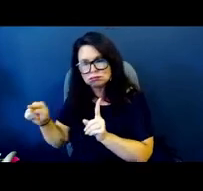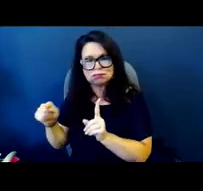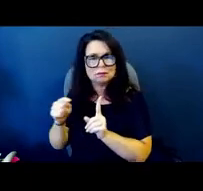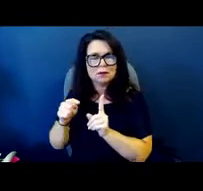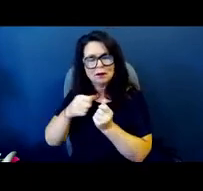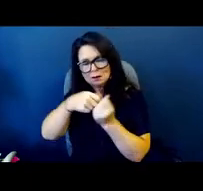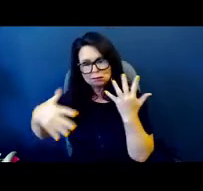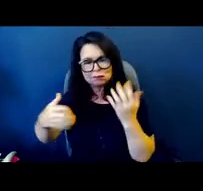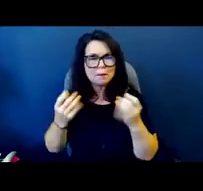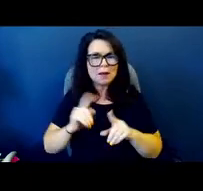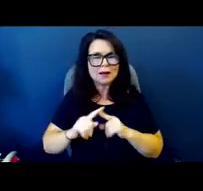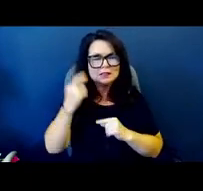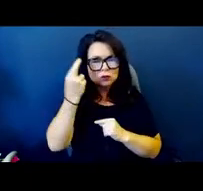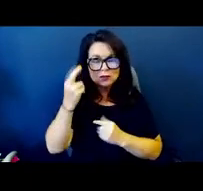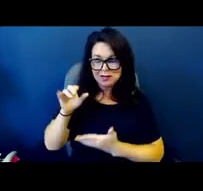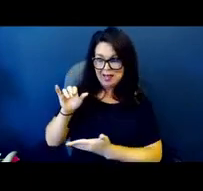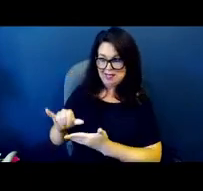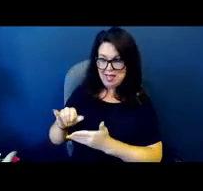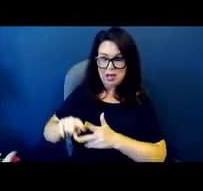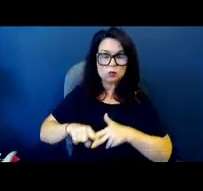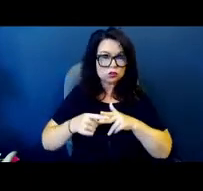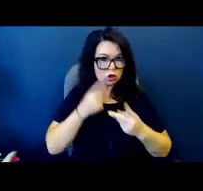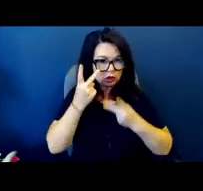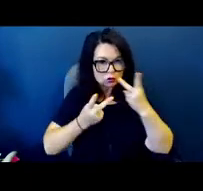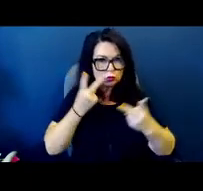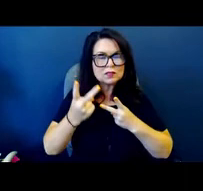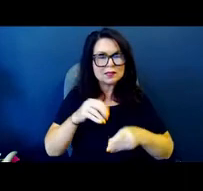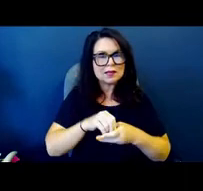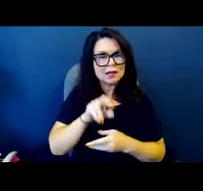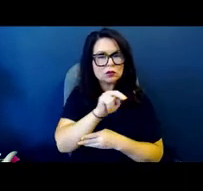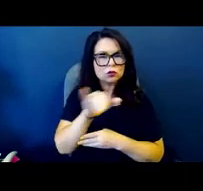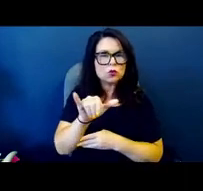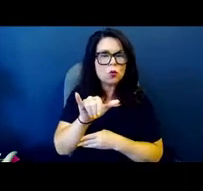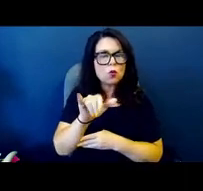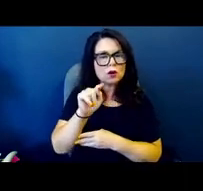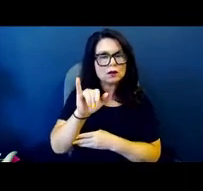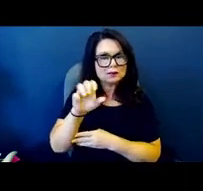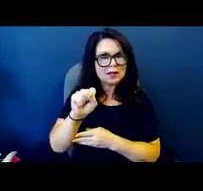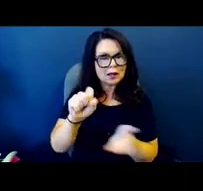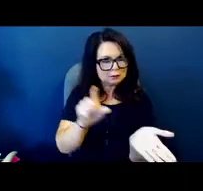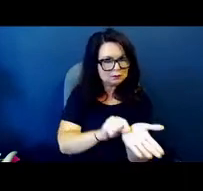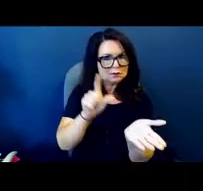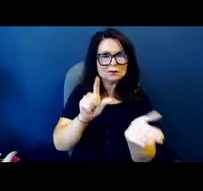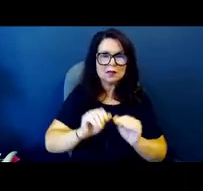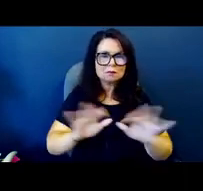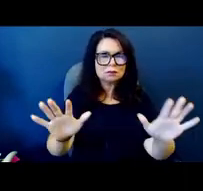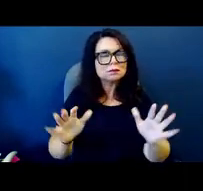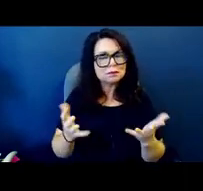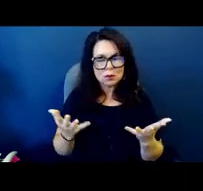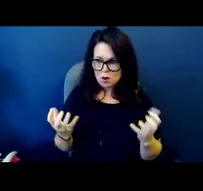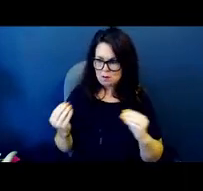see published in the New York Times. So more opportunities for people with